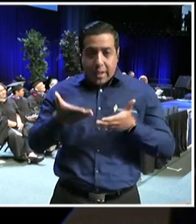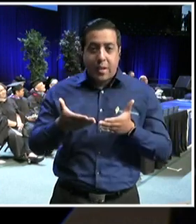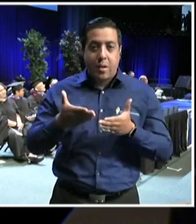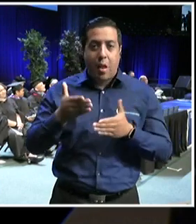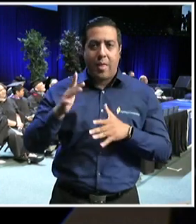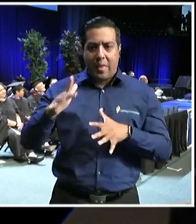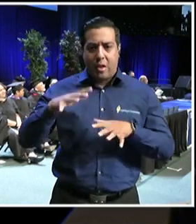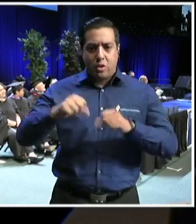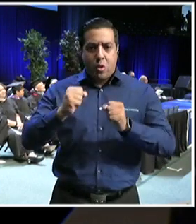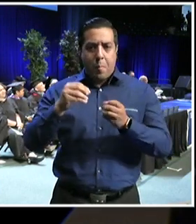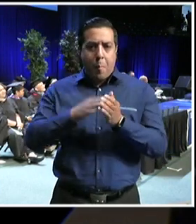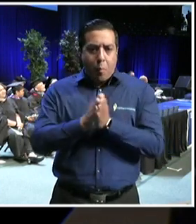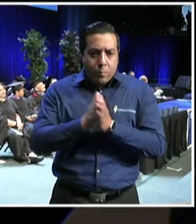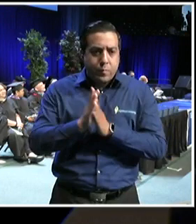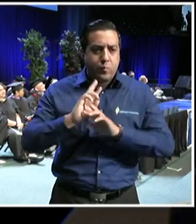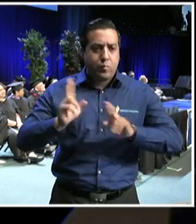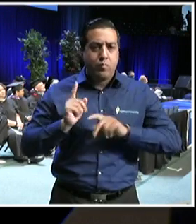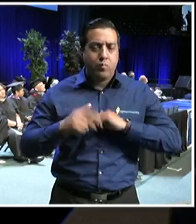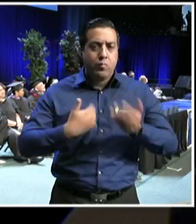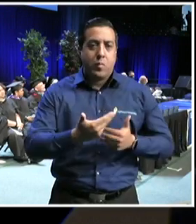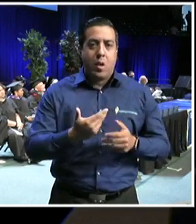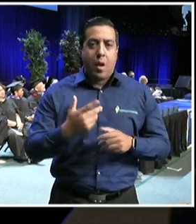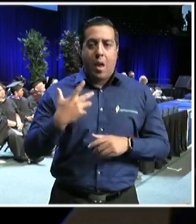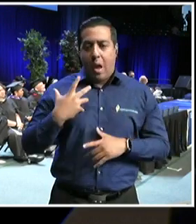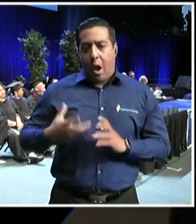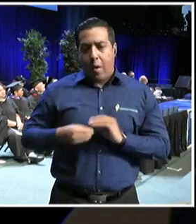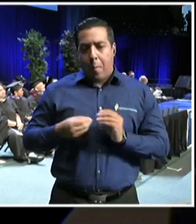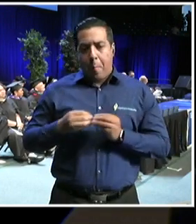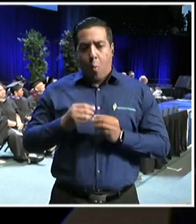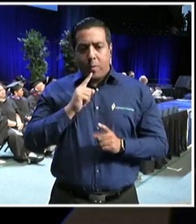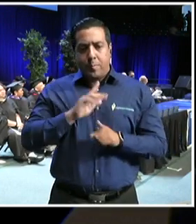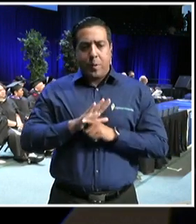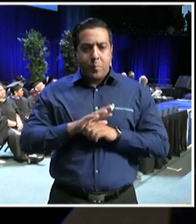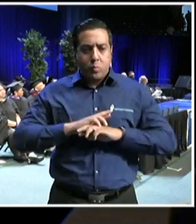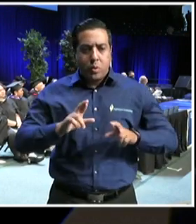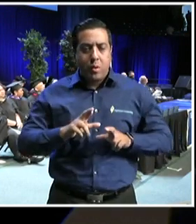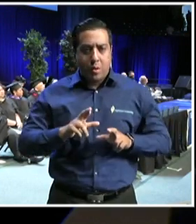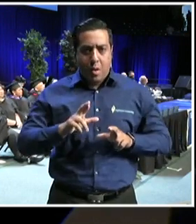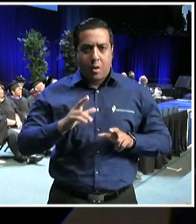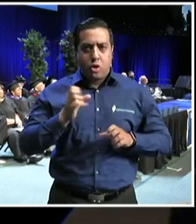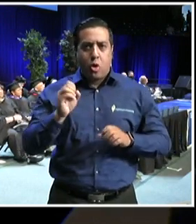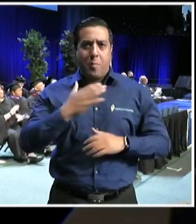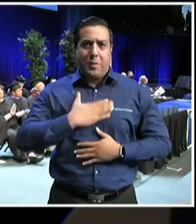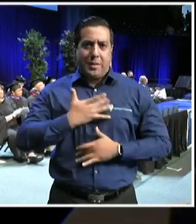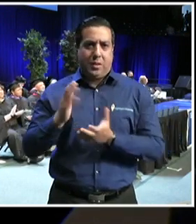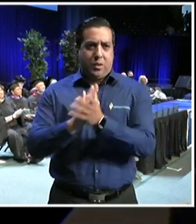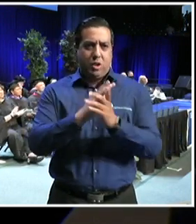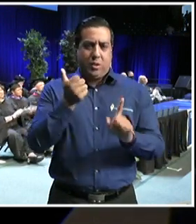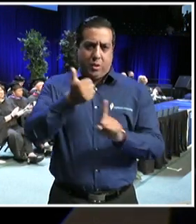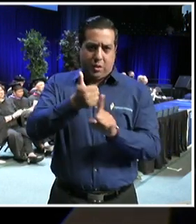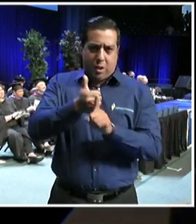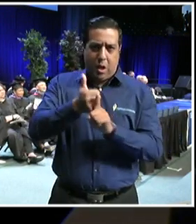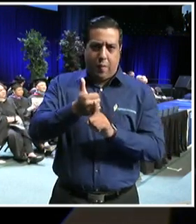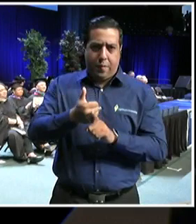took determination, and that also took additional commitment. So give yourselves a round of applause, Wildcats.